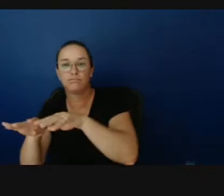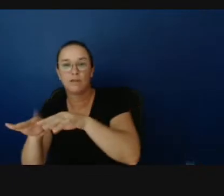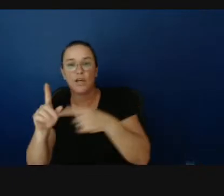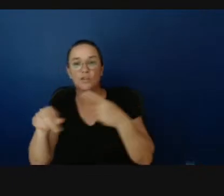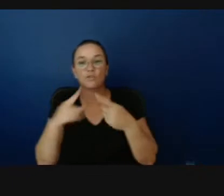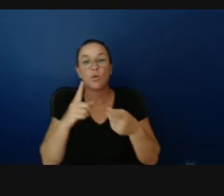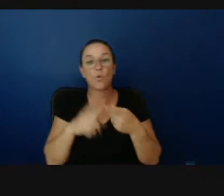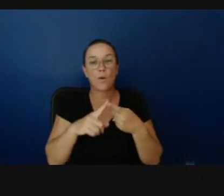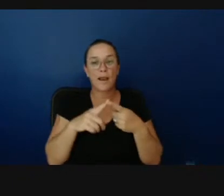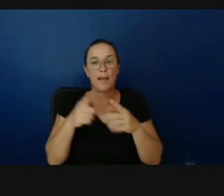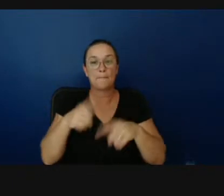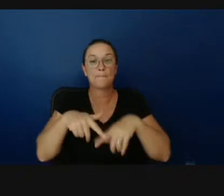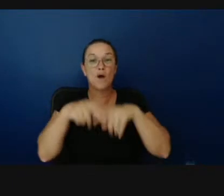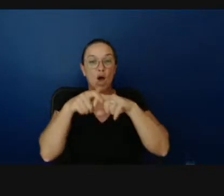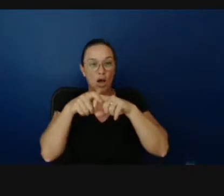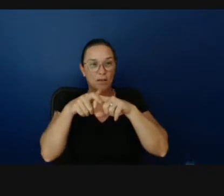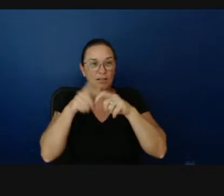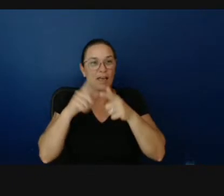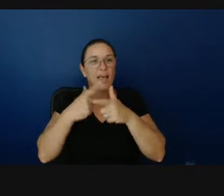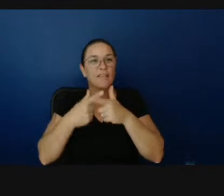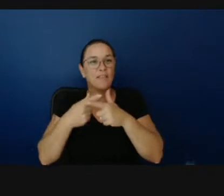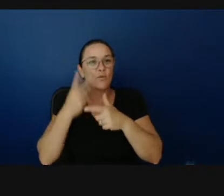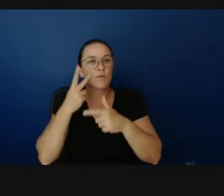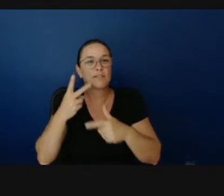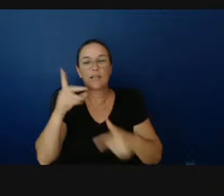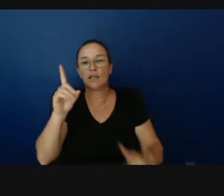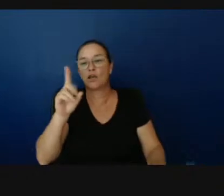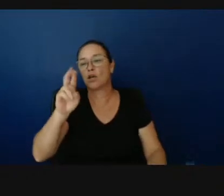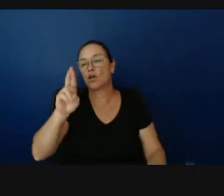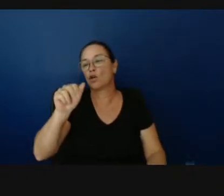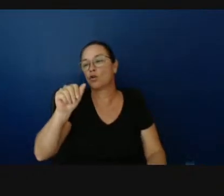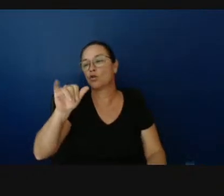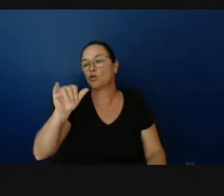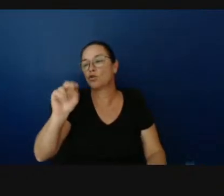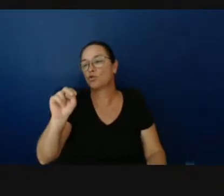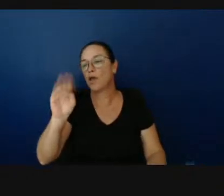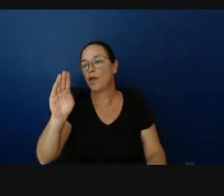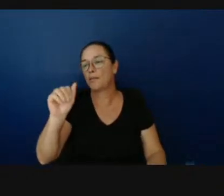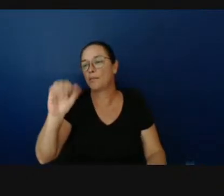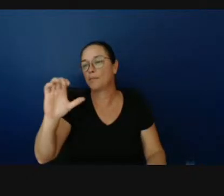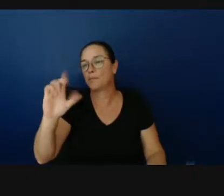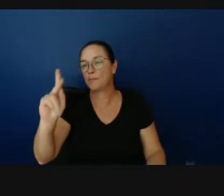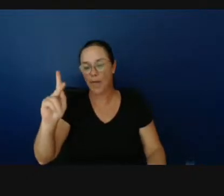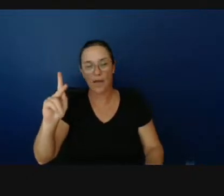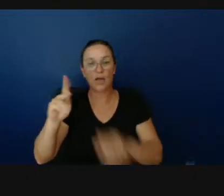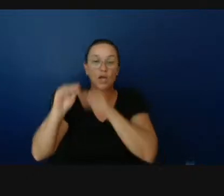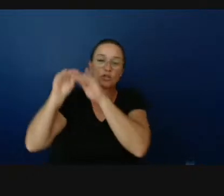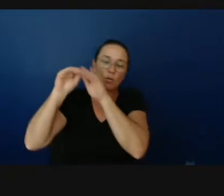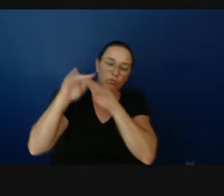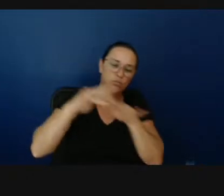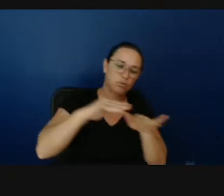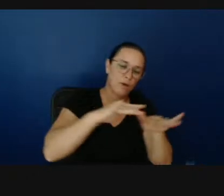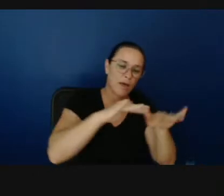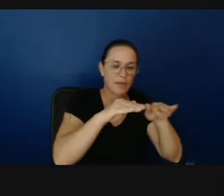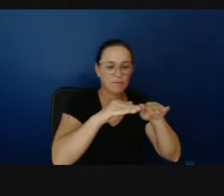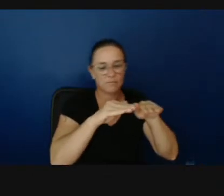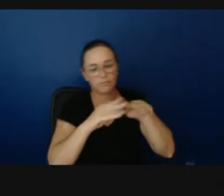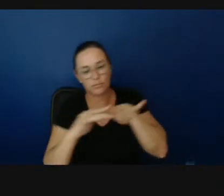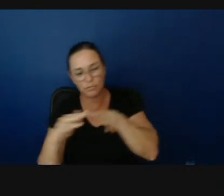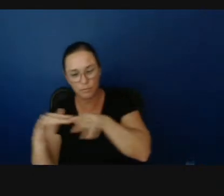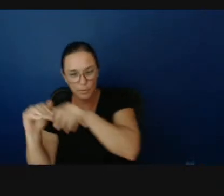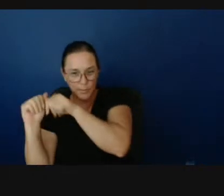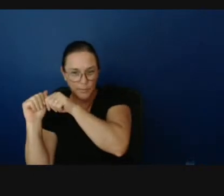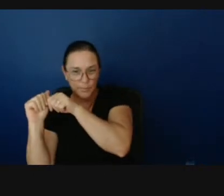goes, is that we were seeing drainback. And that's actually kind of been commonly observed for high fountaining eruptions such as